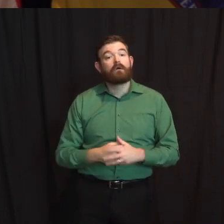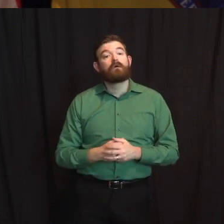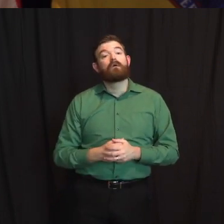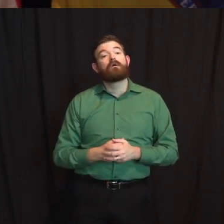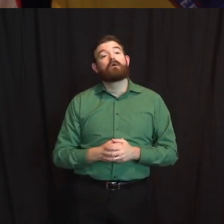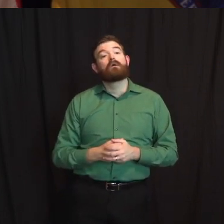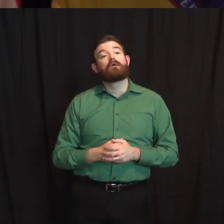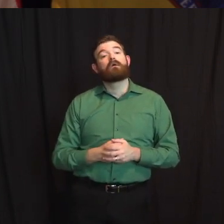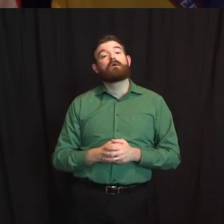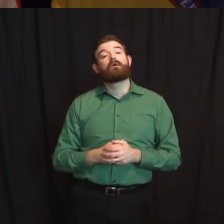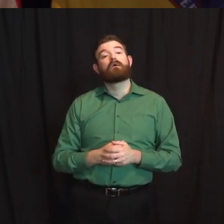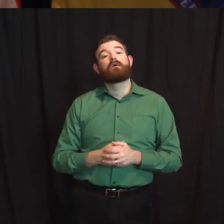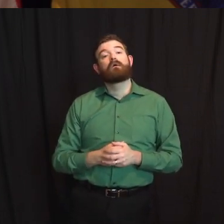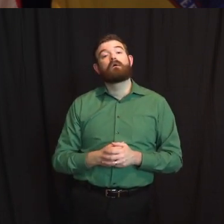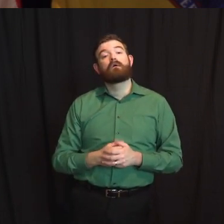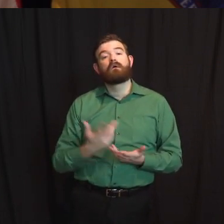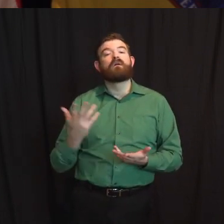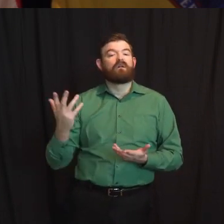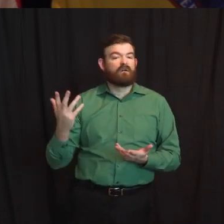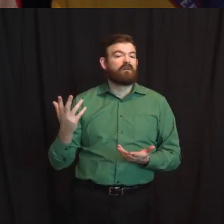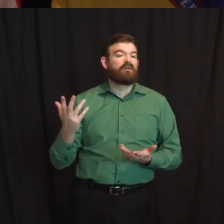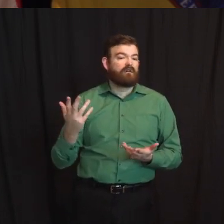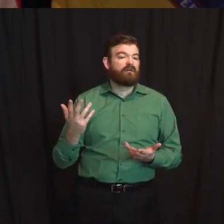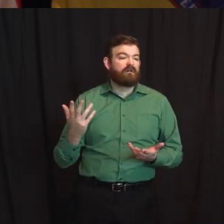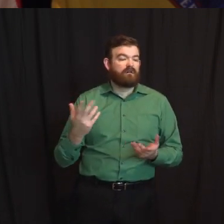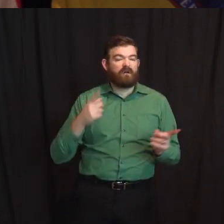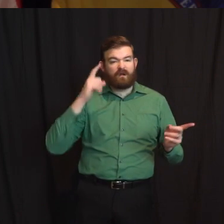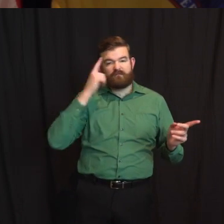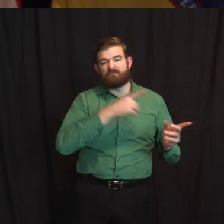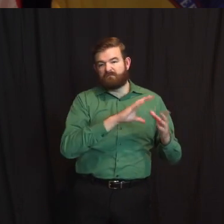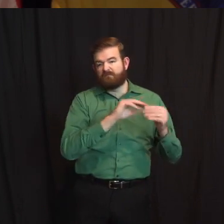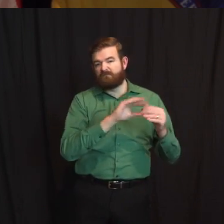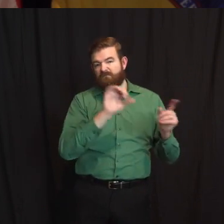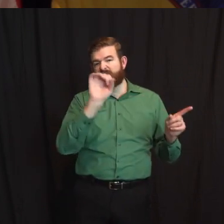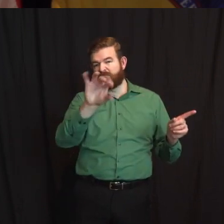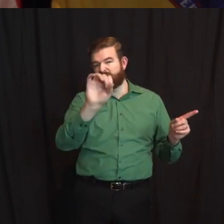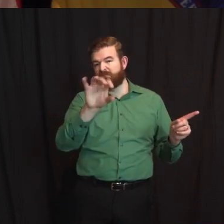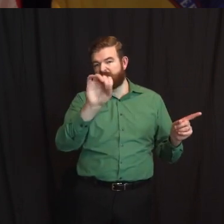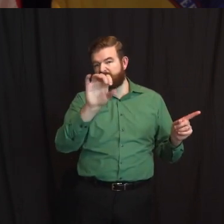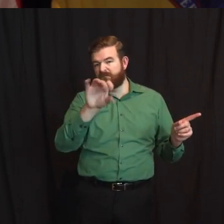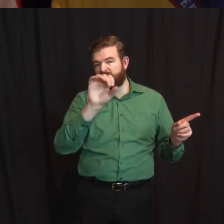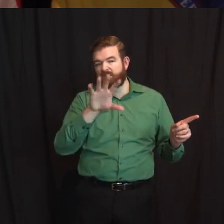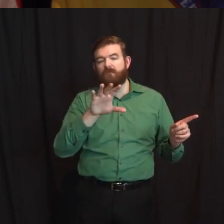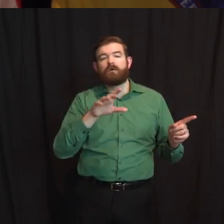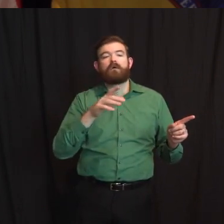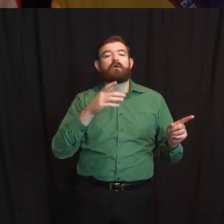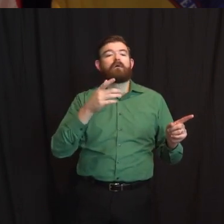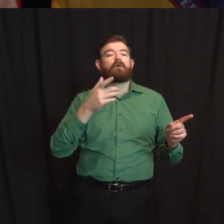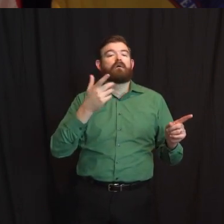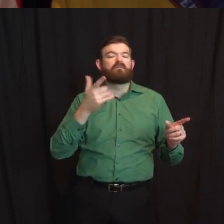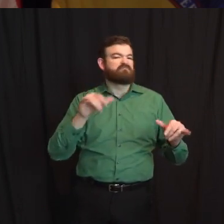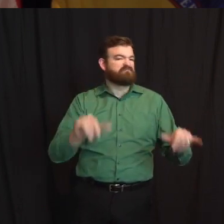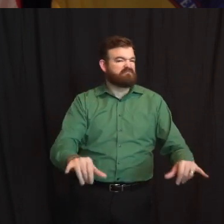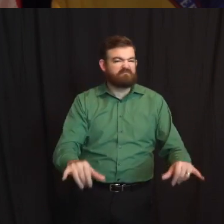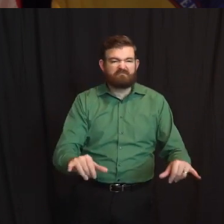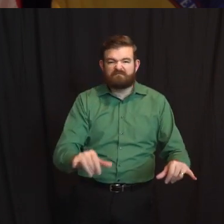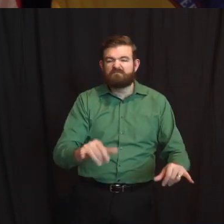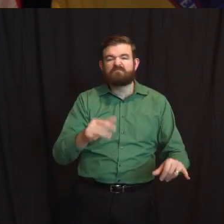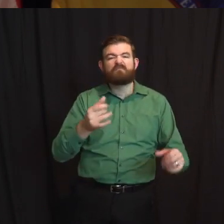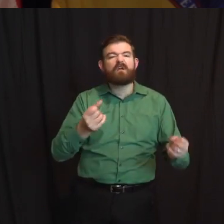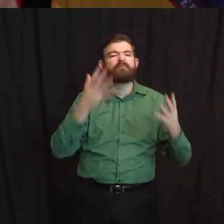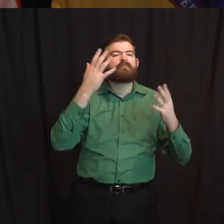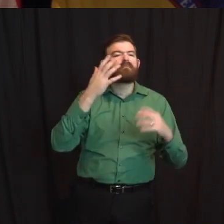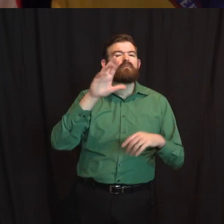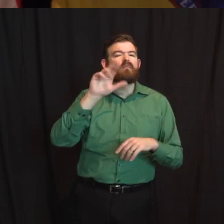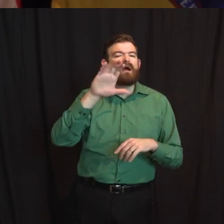the breakdown by race and ethnicity is basically the same. A white, 53.5, black,